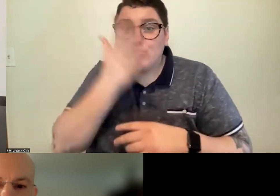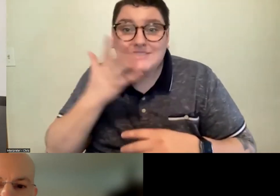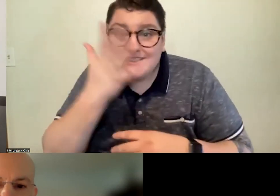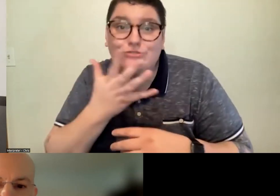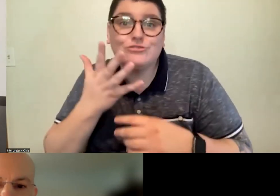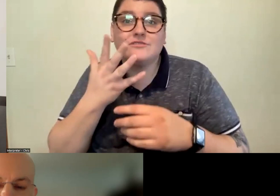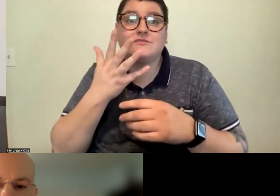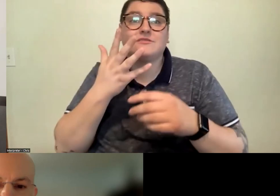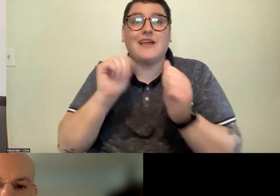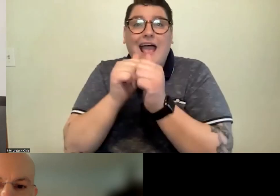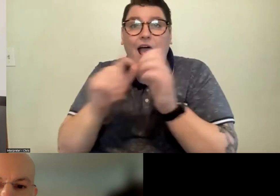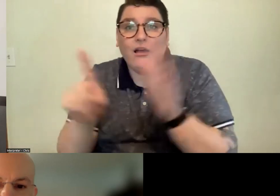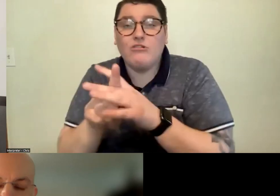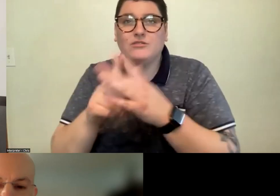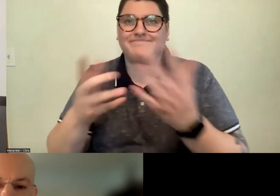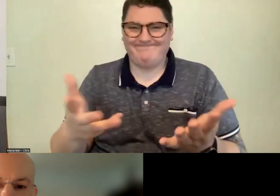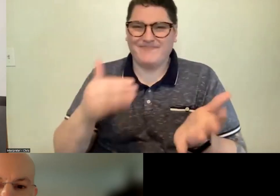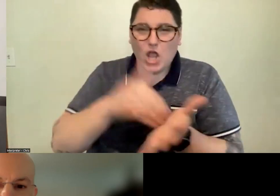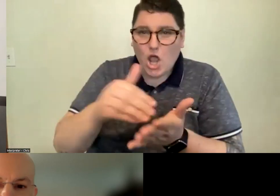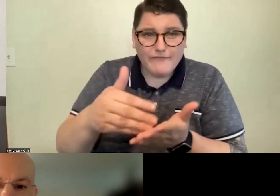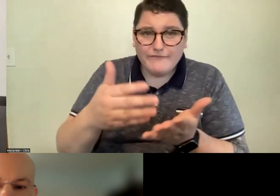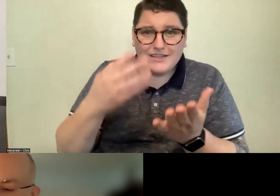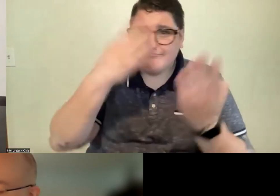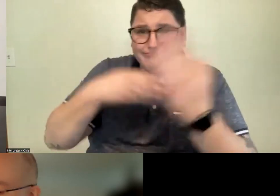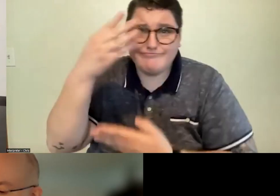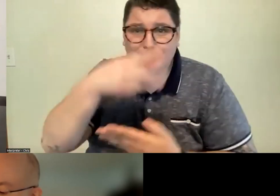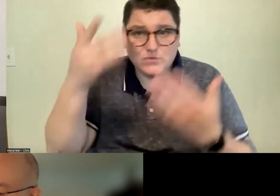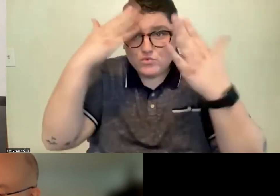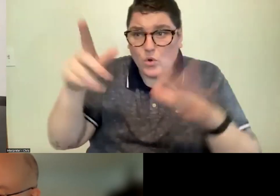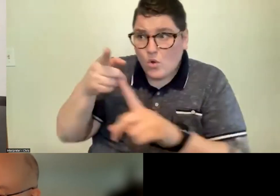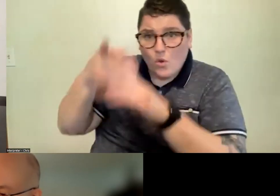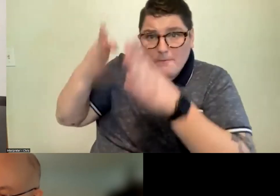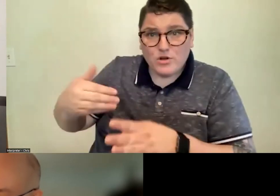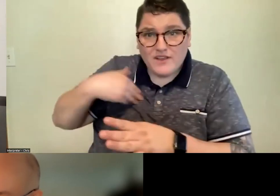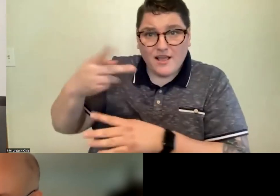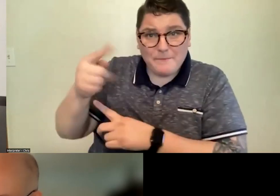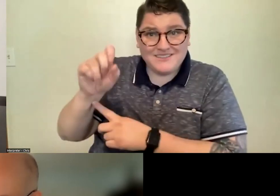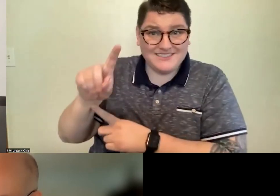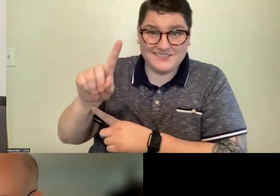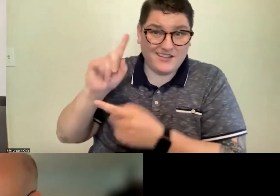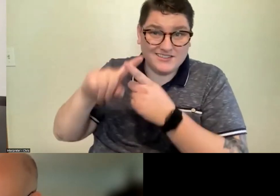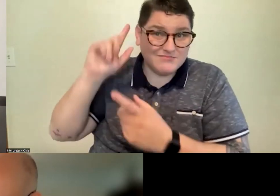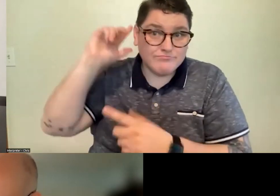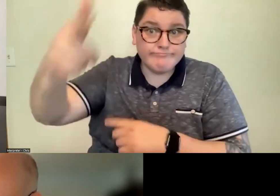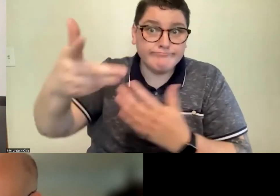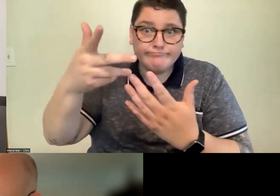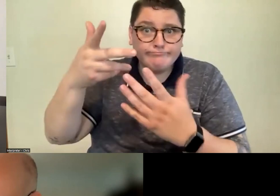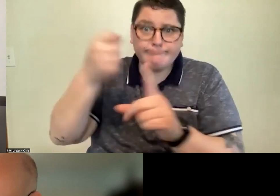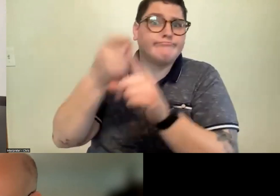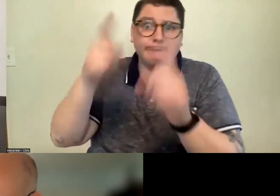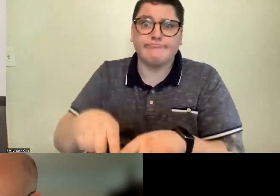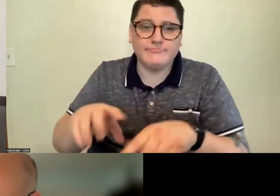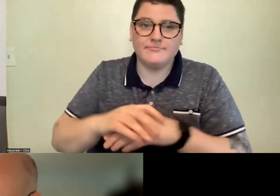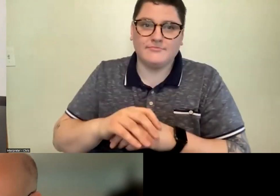like are that you often don't know that somebody has PTSD that you're treating. And I say this with